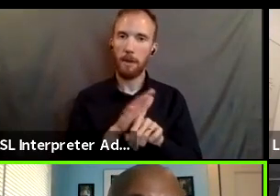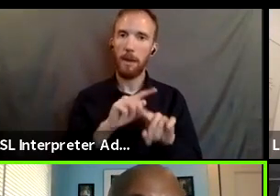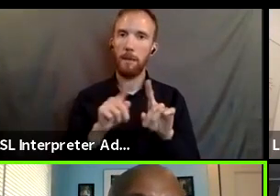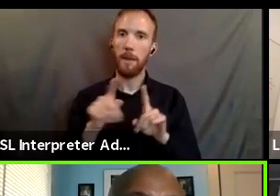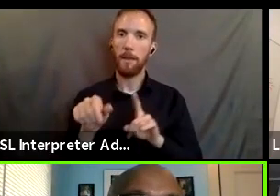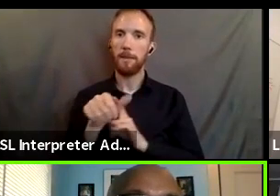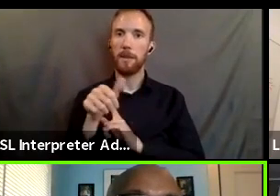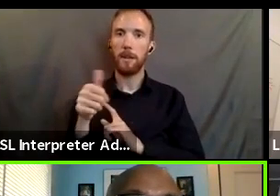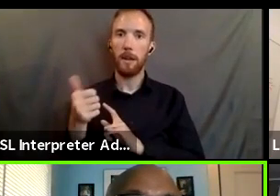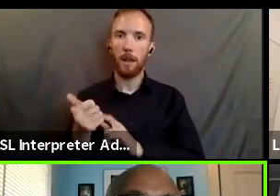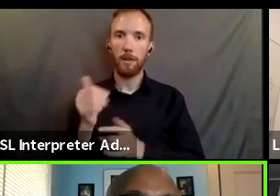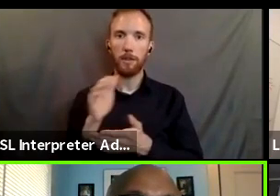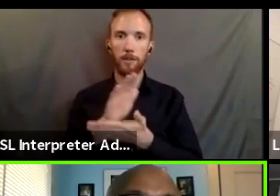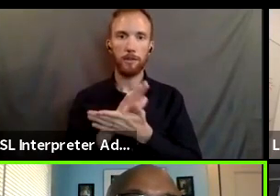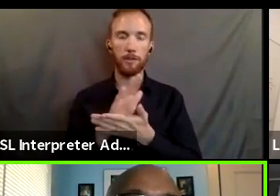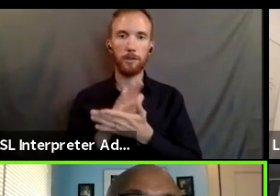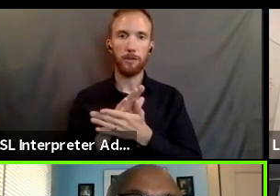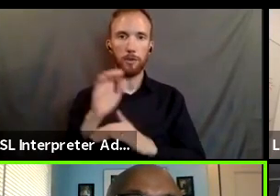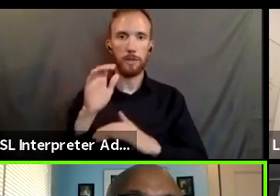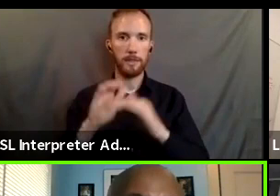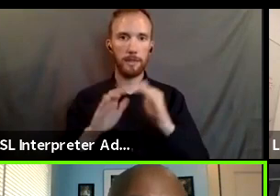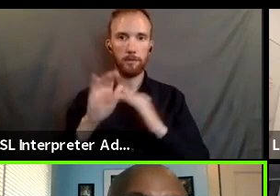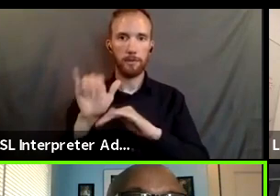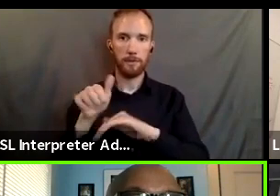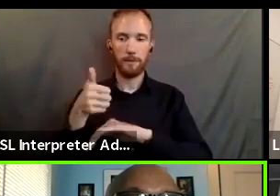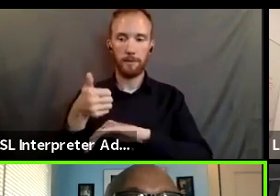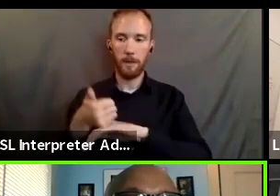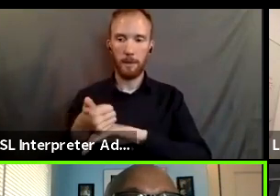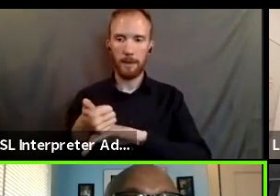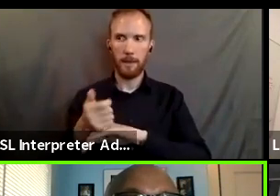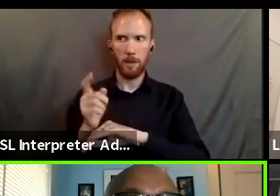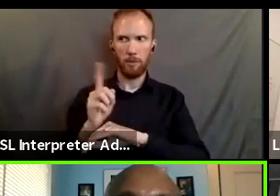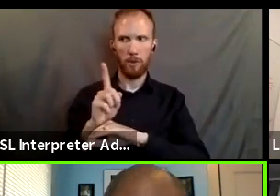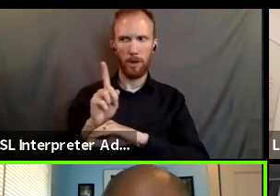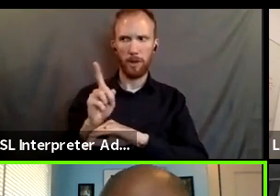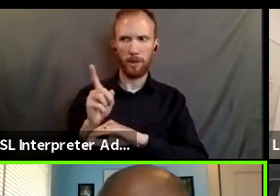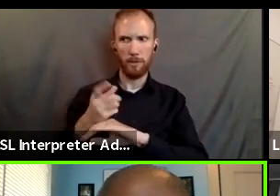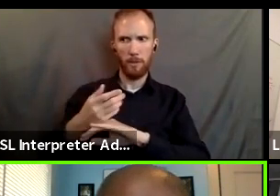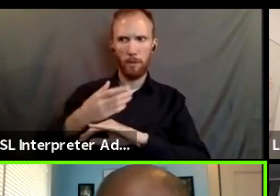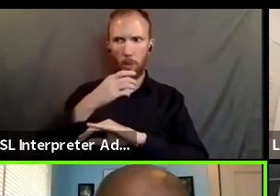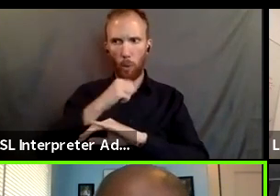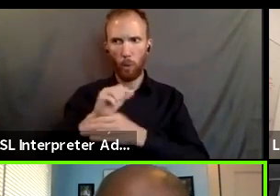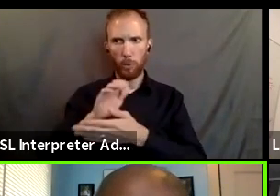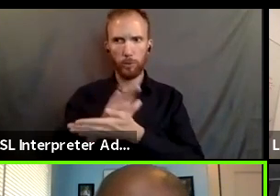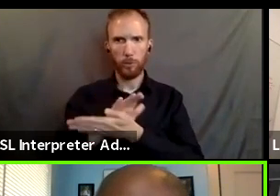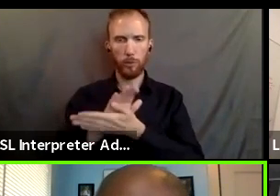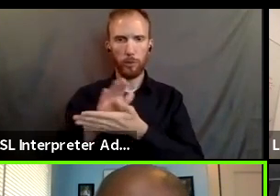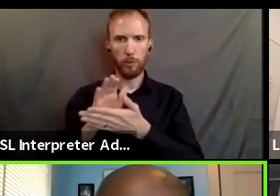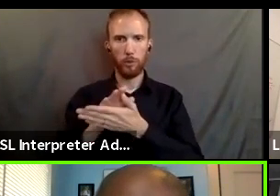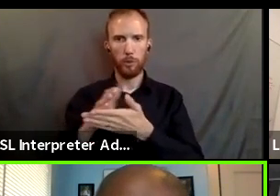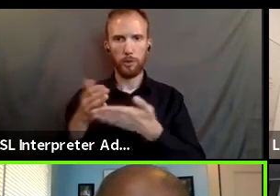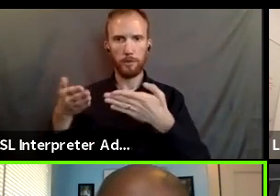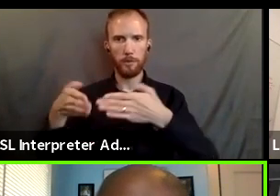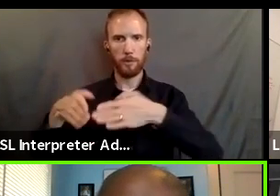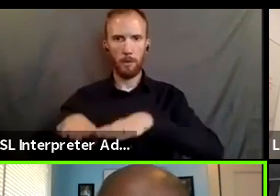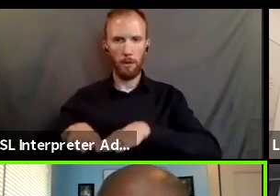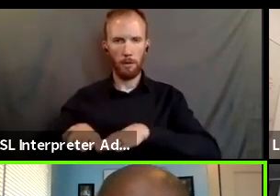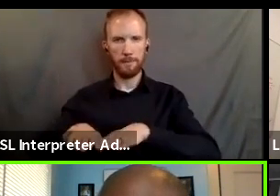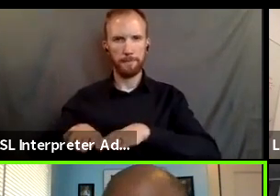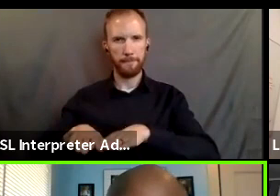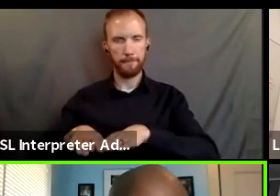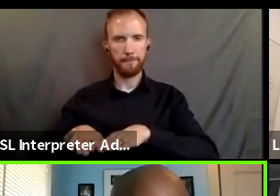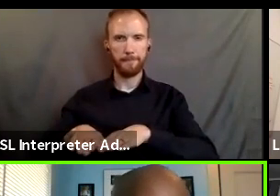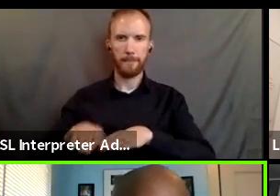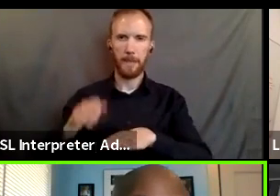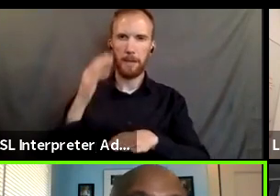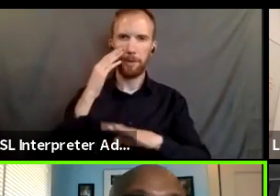constructed in neighborhoods in which schools were closed and and and you know and there's different